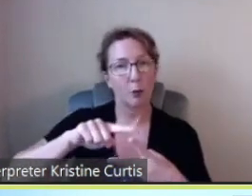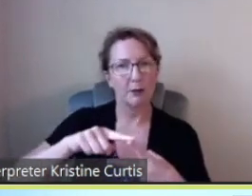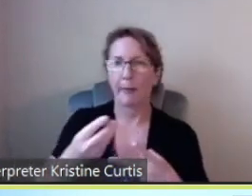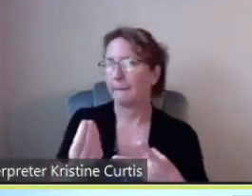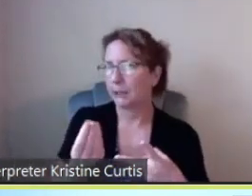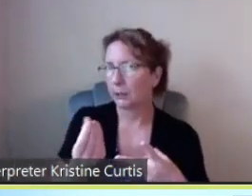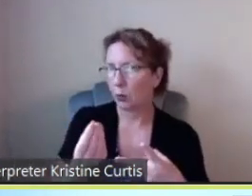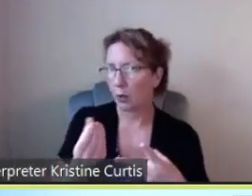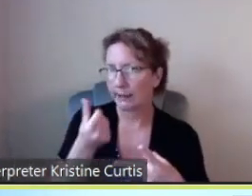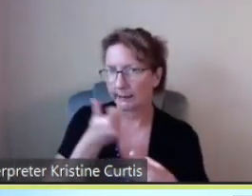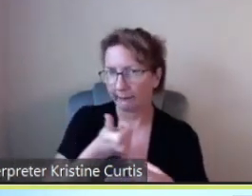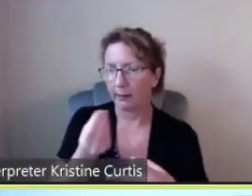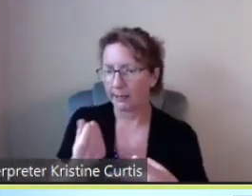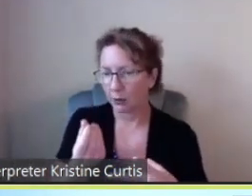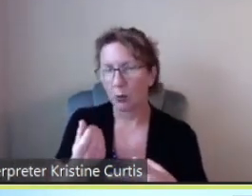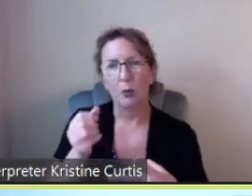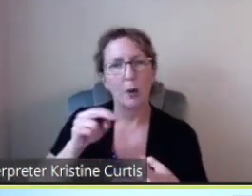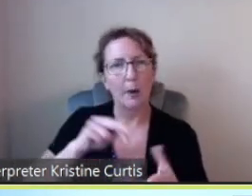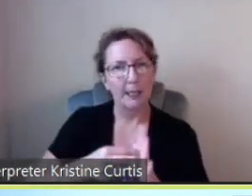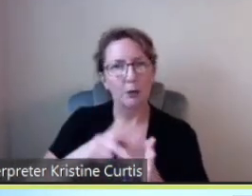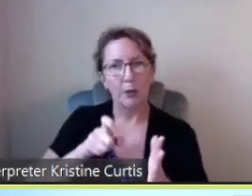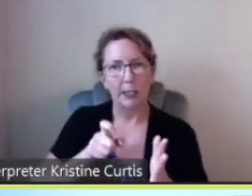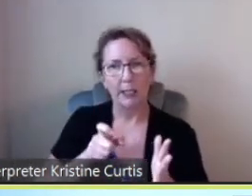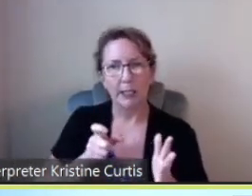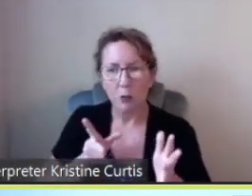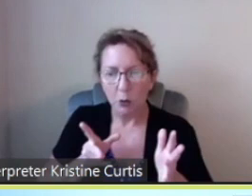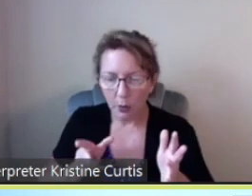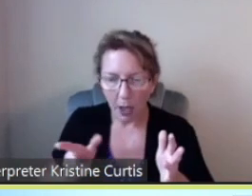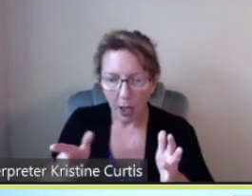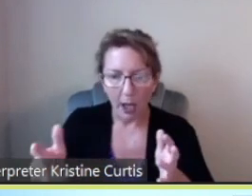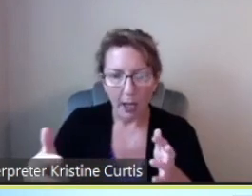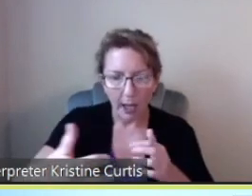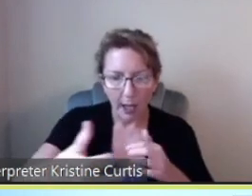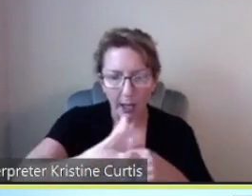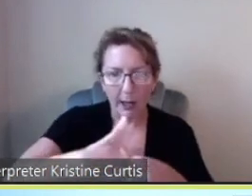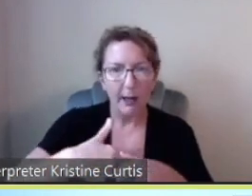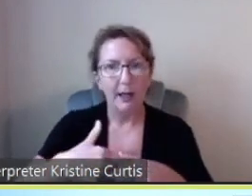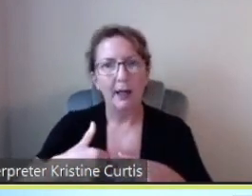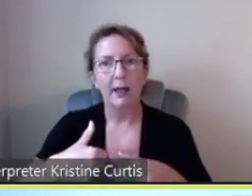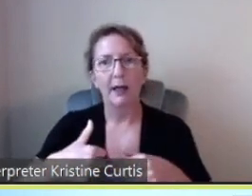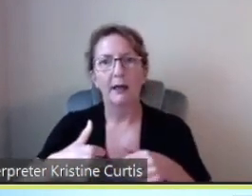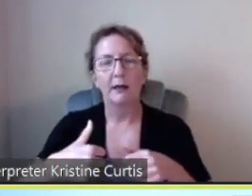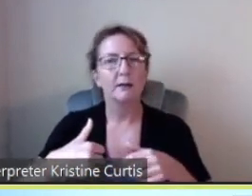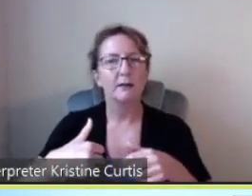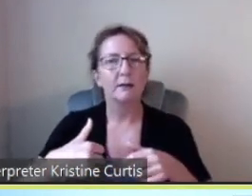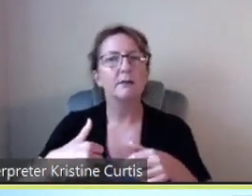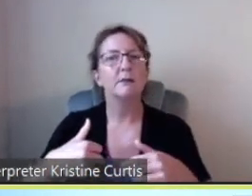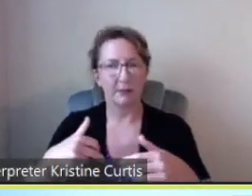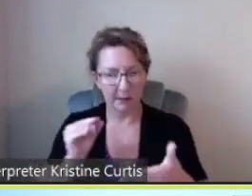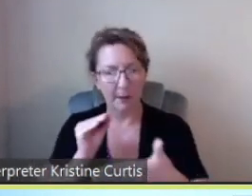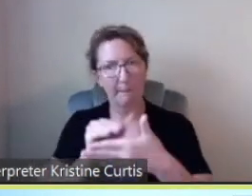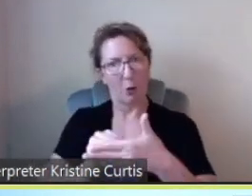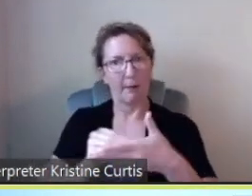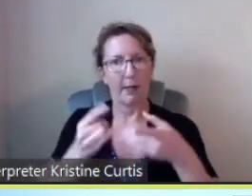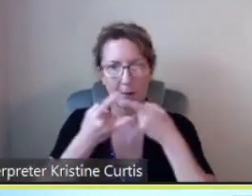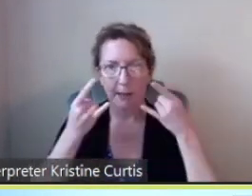test, which means that we need to cut these materials into discs and fit them into the filter cassette, and we can evaluate